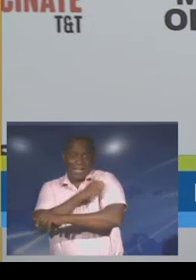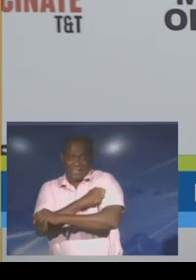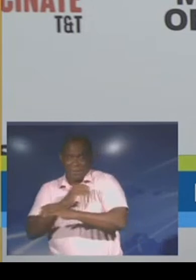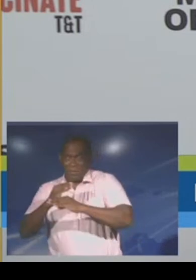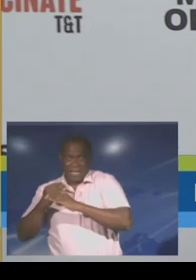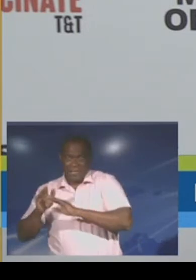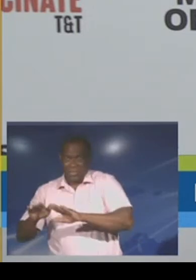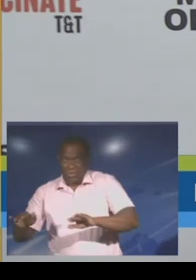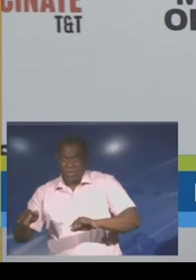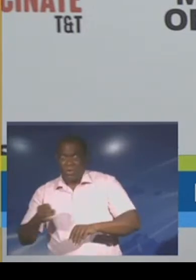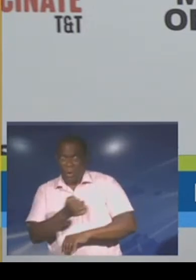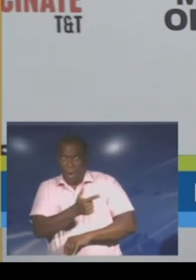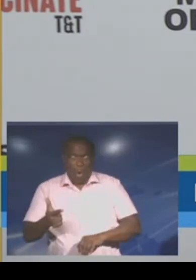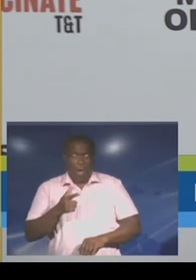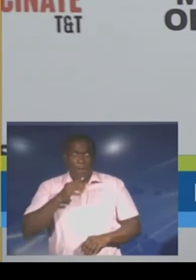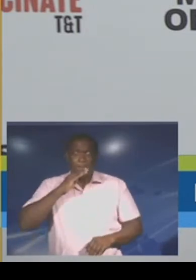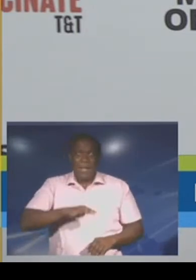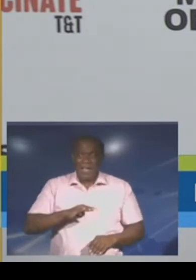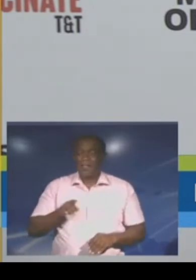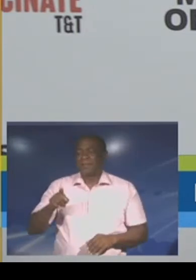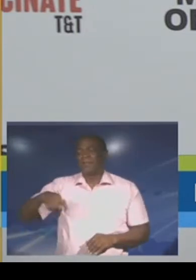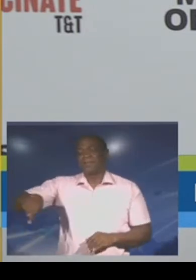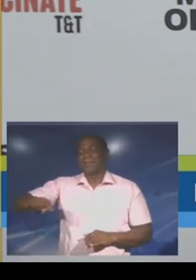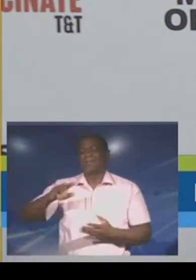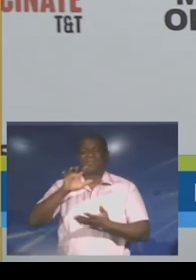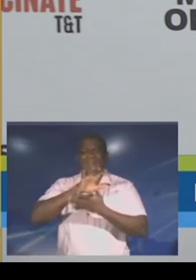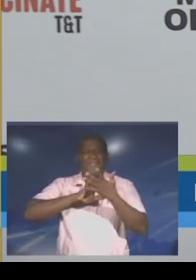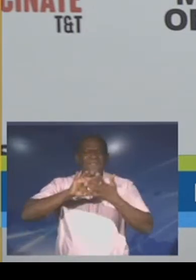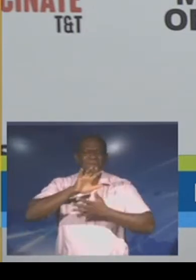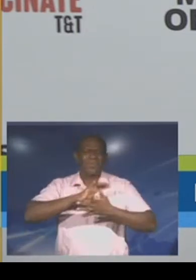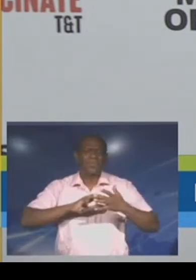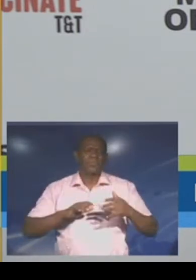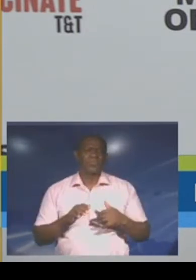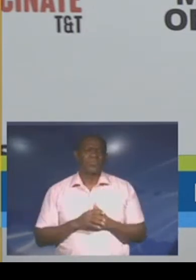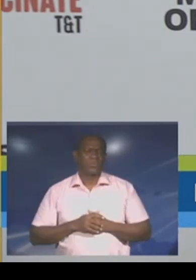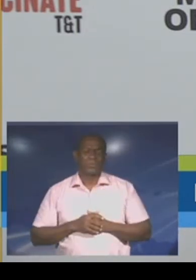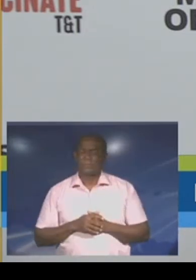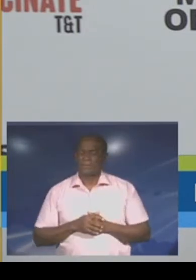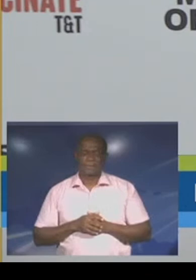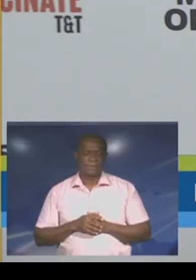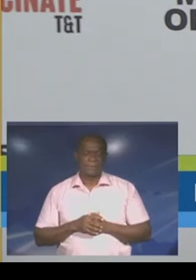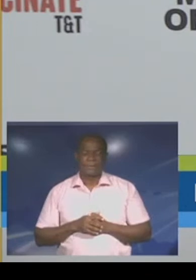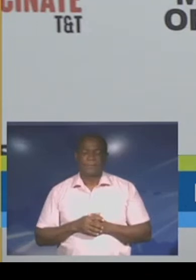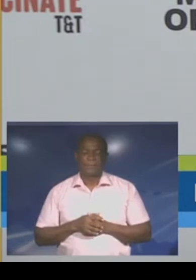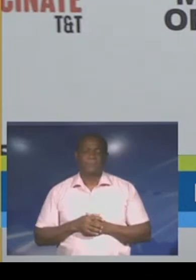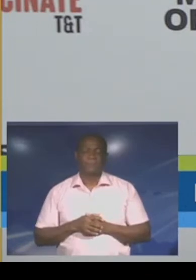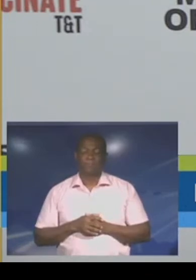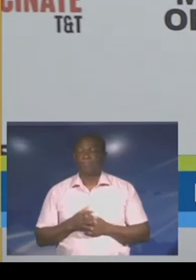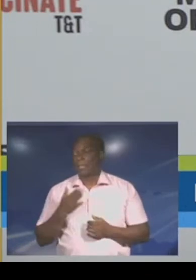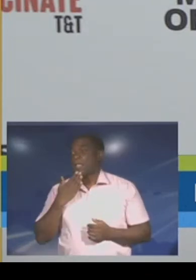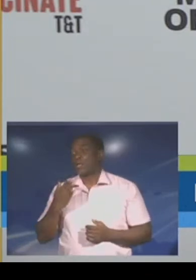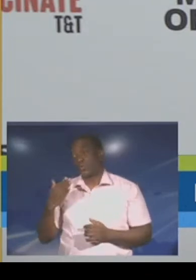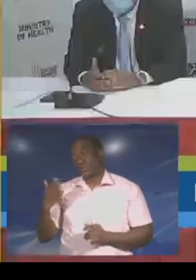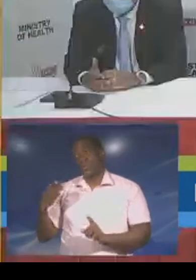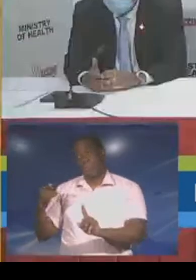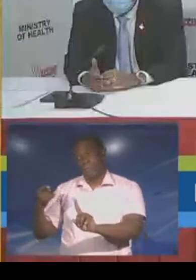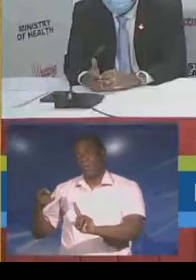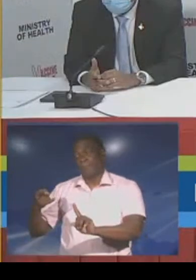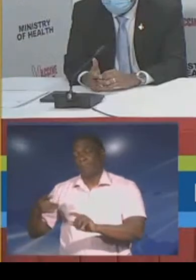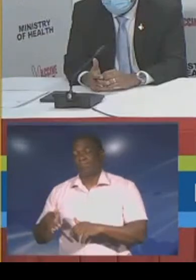communicate, these are some of the unintended consequences of that. So thank you for raising the issue. Thank you,